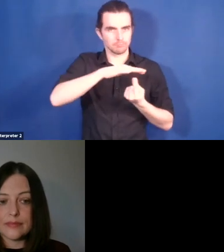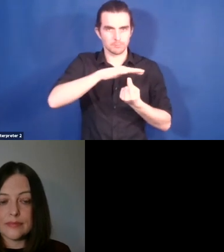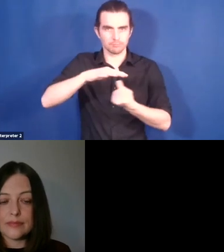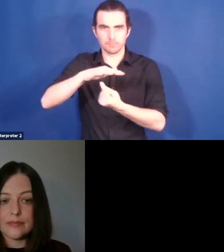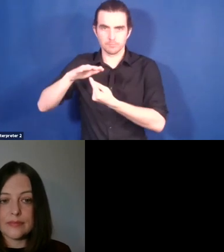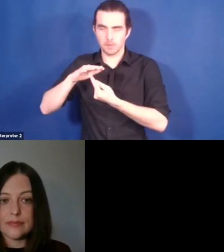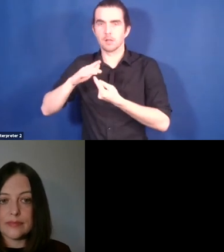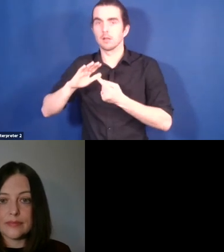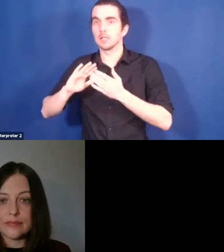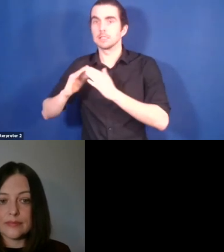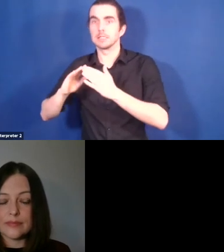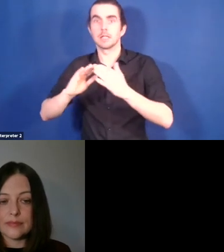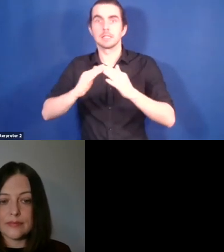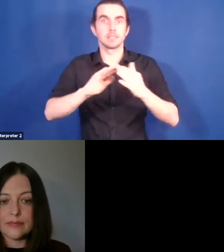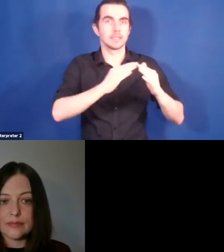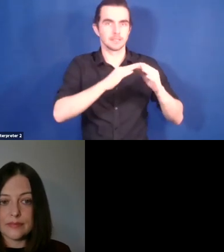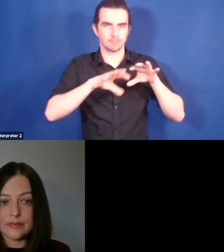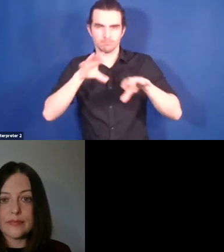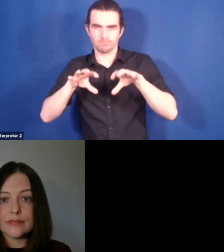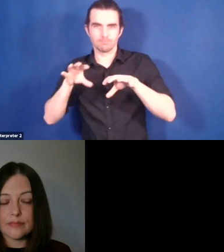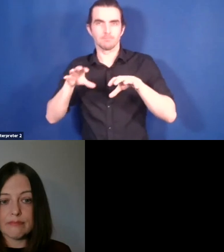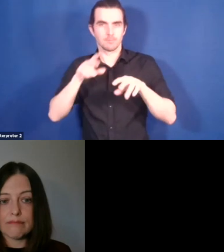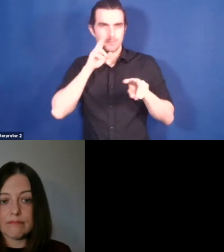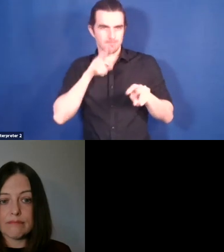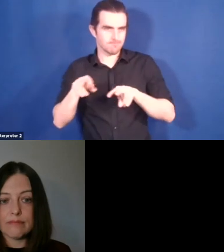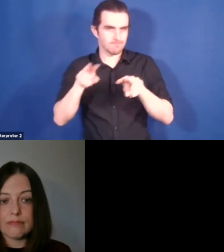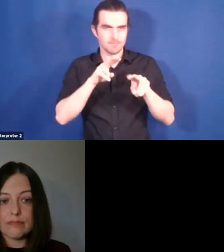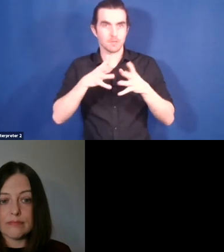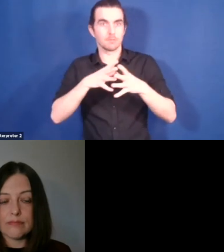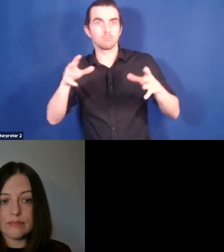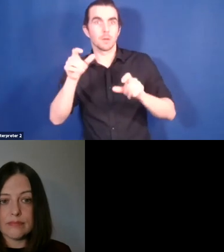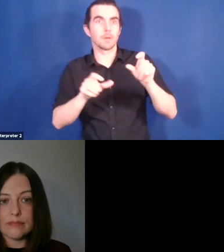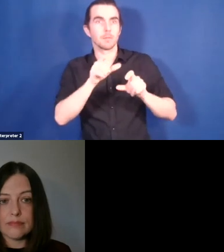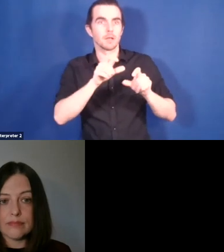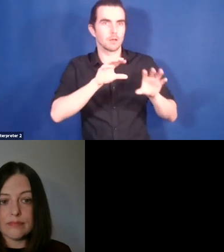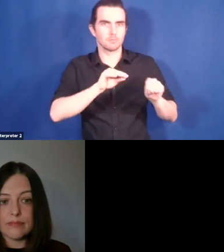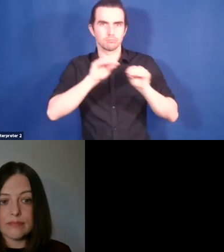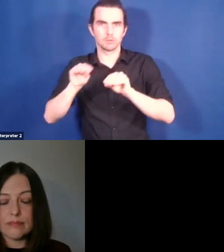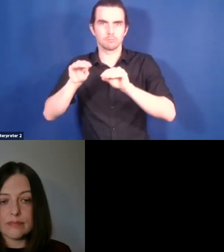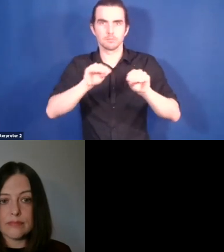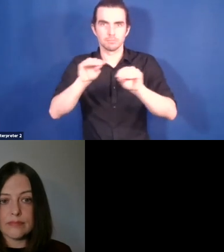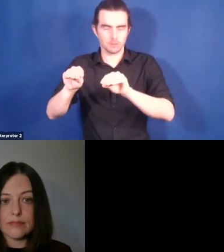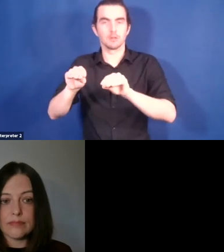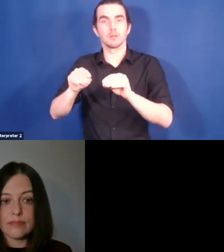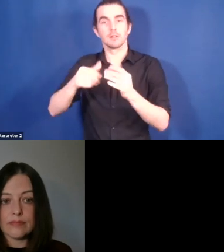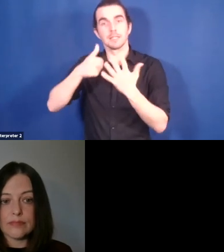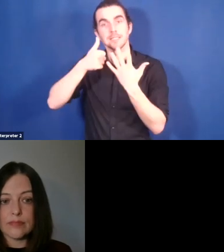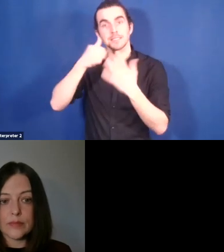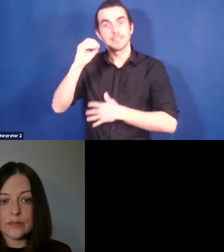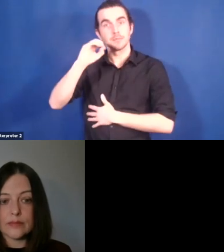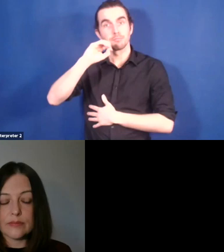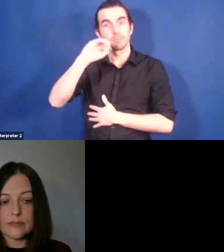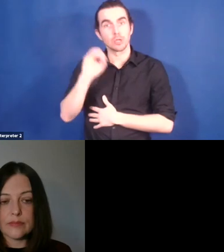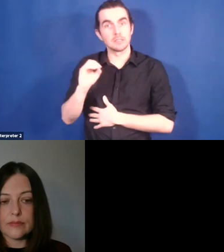persons, aren't in isolated refugee settlements, they're in urban settings. So we're talking